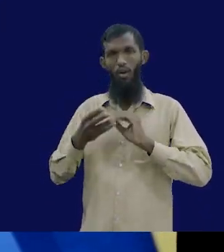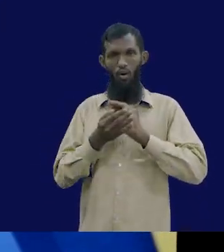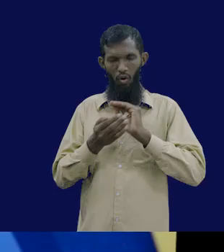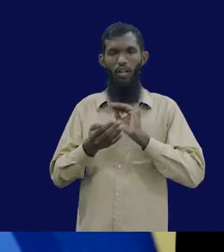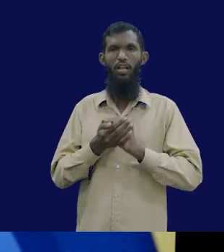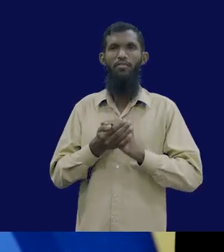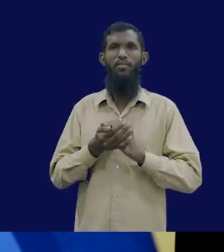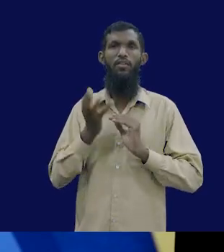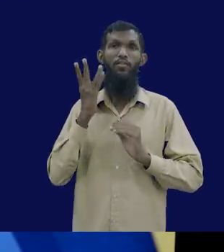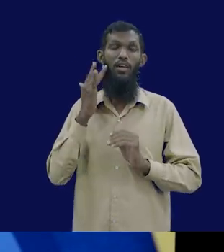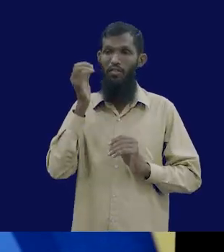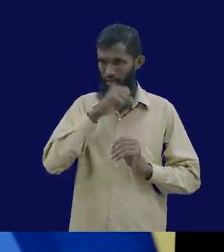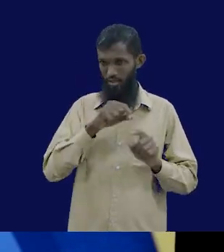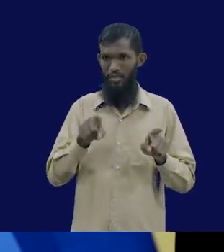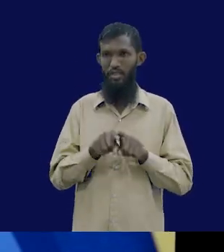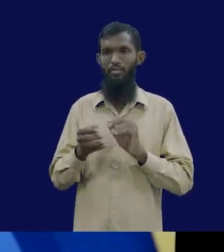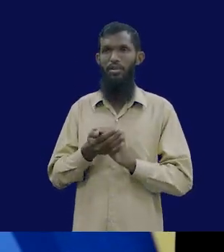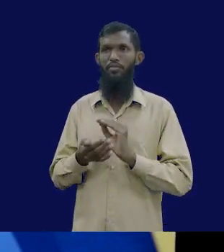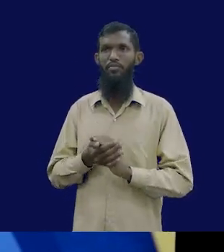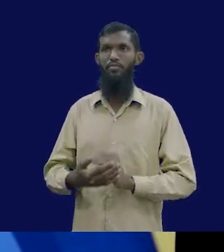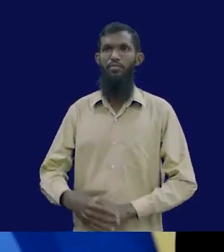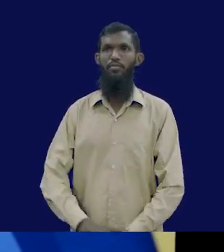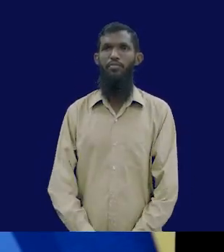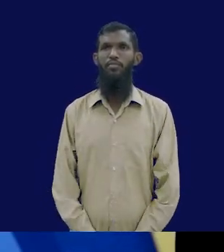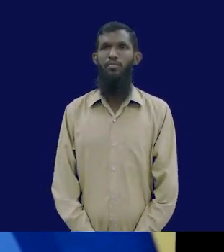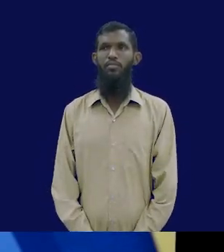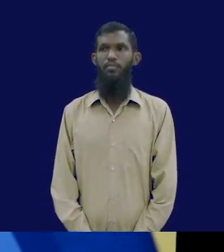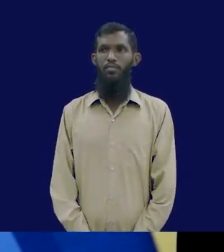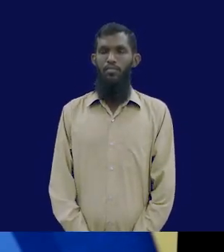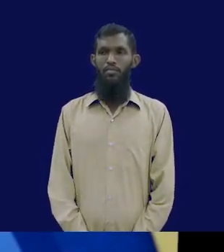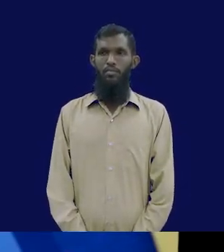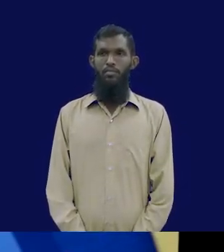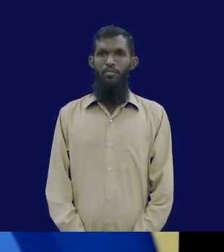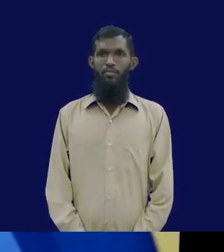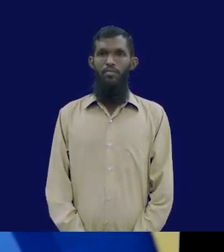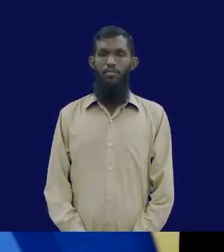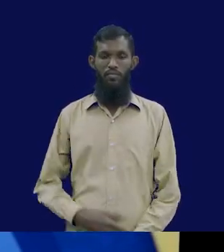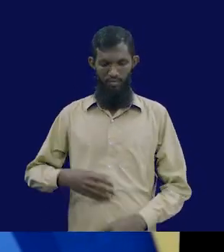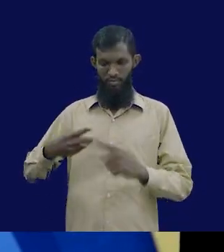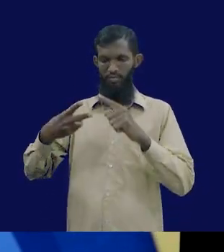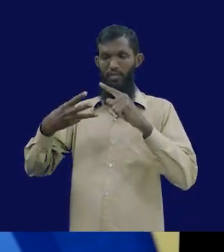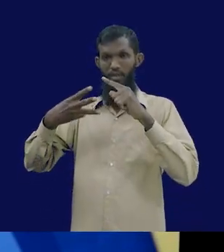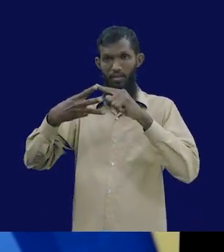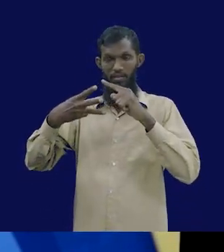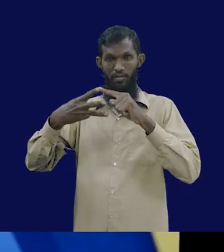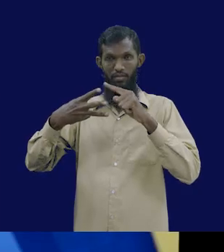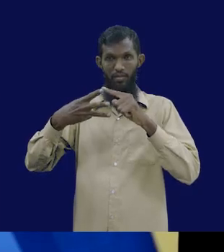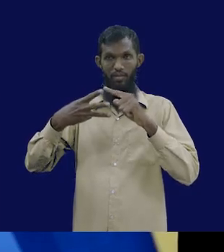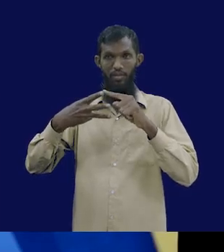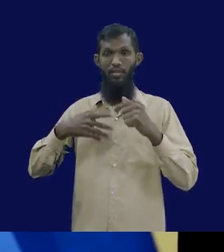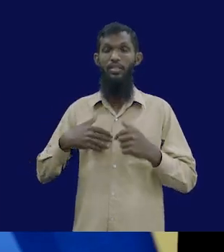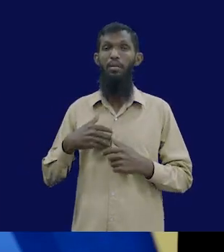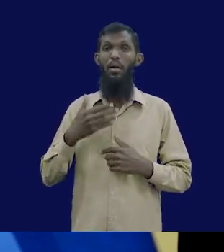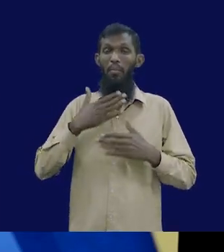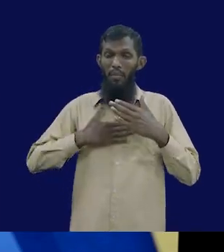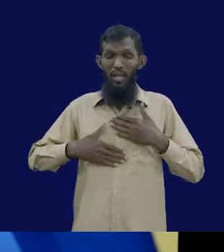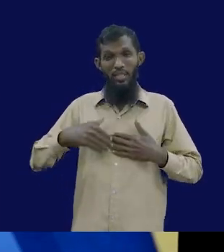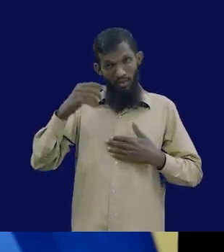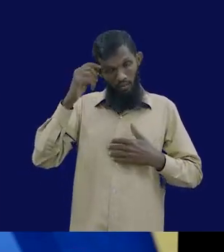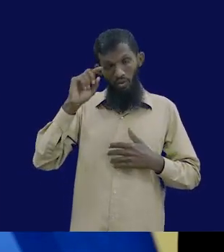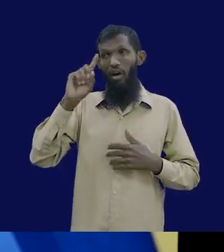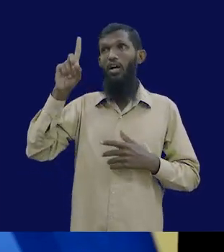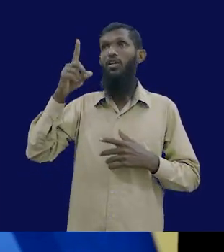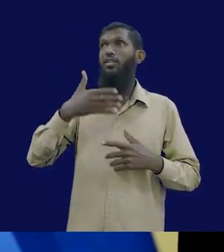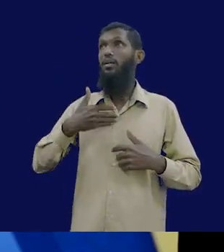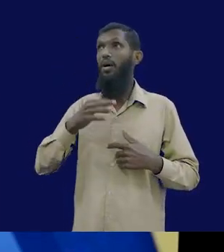that patience is three types. The first type is patience by Allah subhanahu wa ta'ala, which